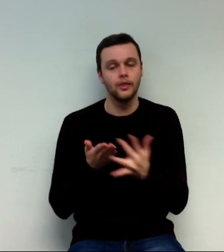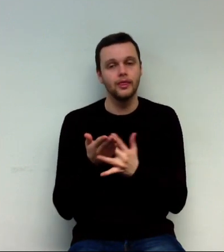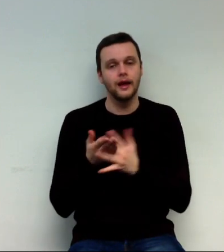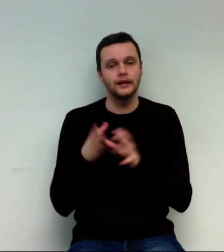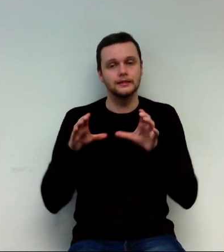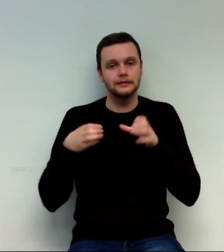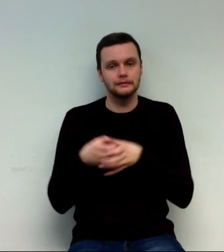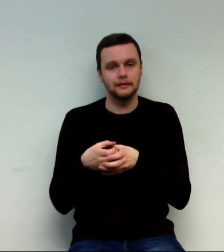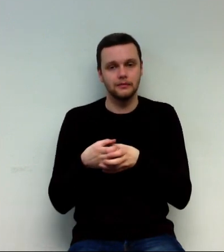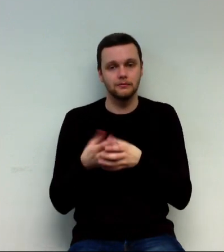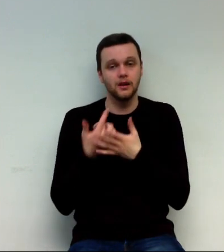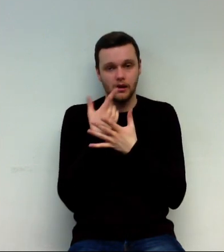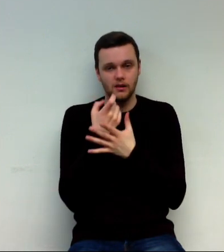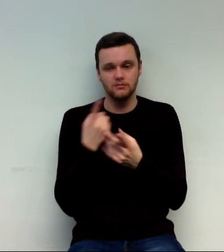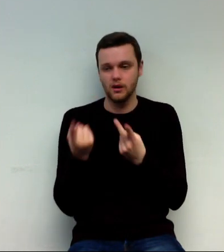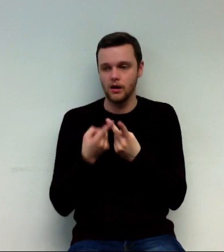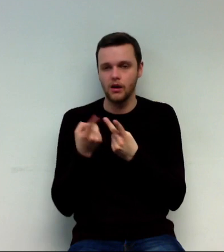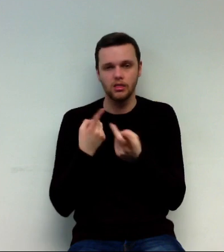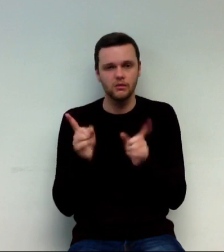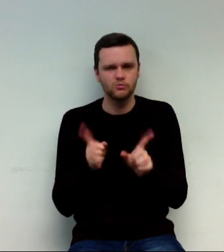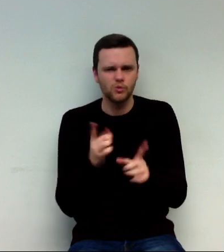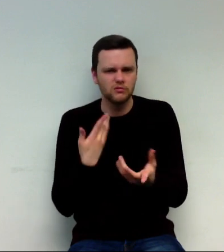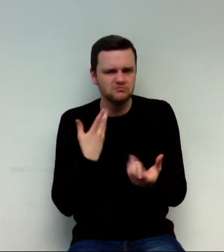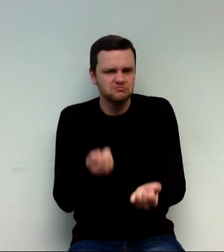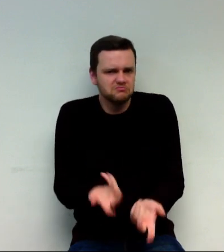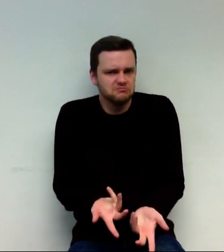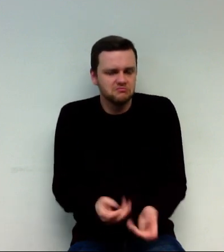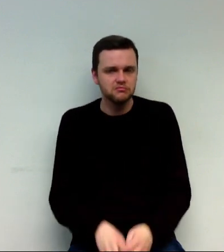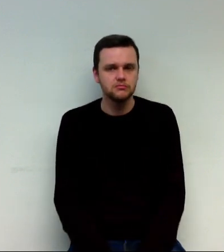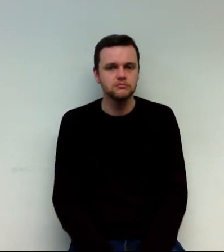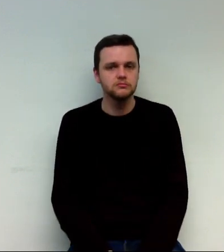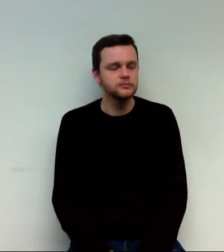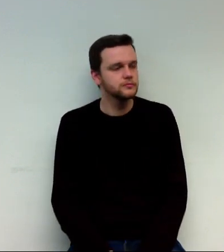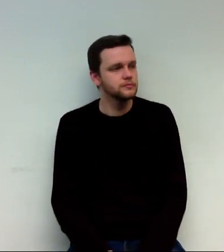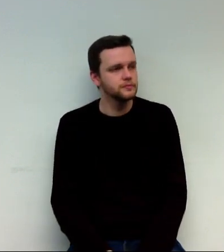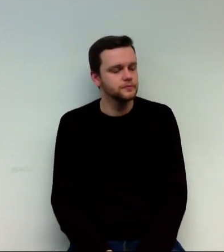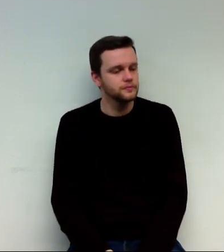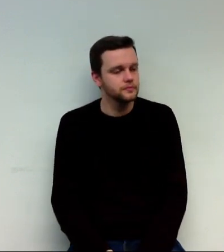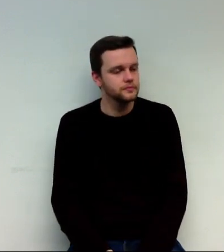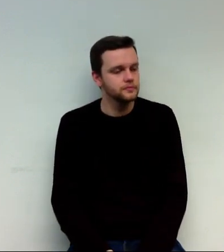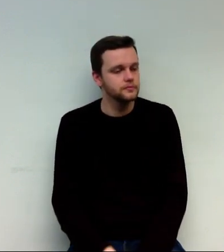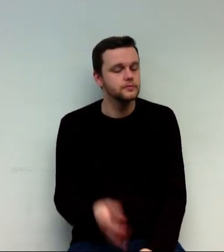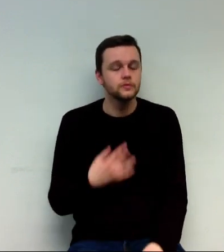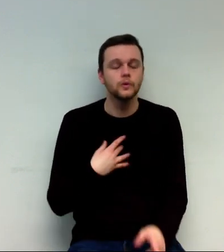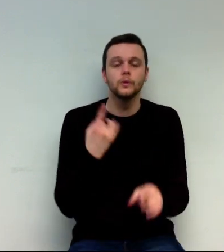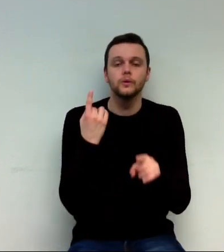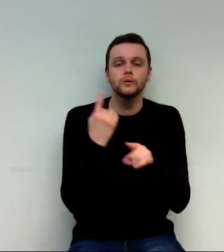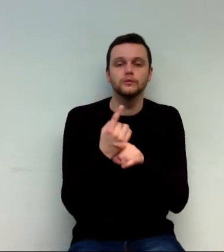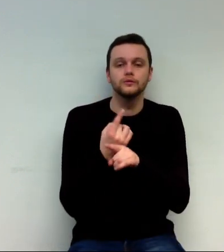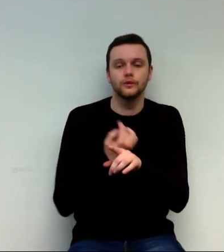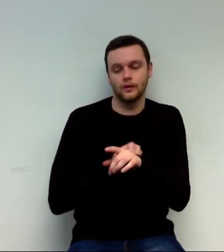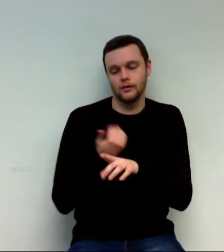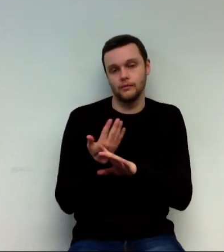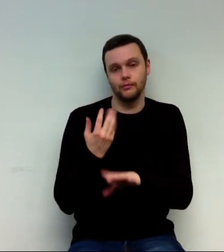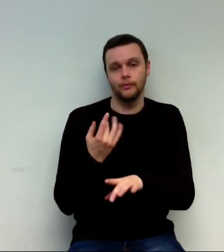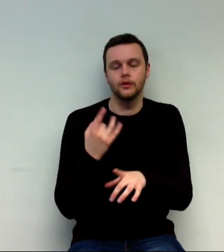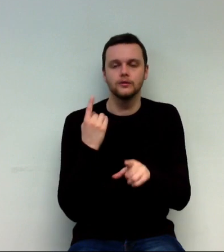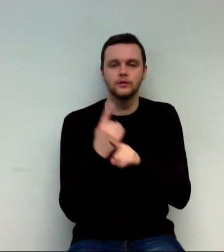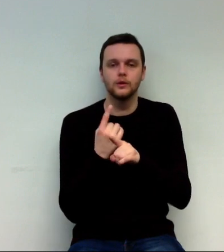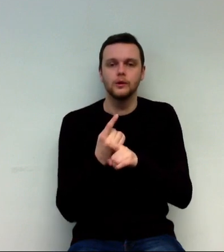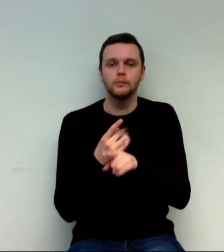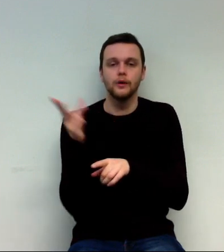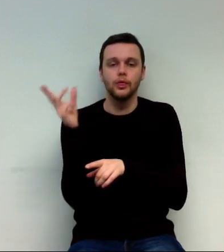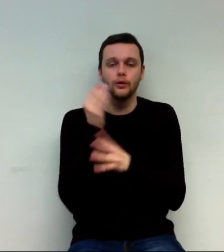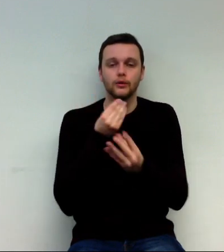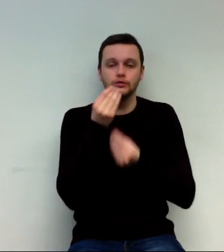But what are some of the other things we're here and able to do for people? So we mentioned earlier that we will have the audio